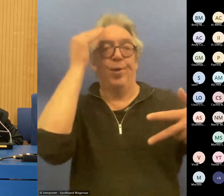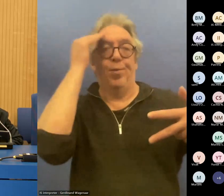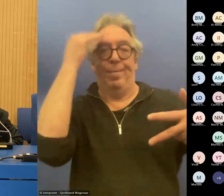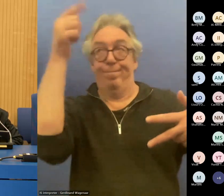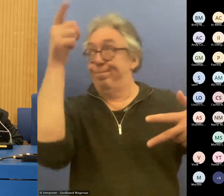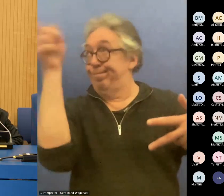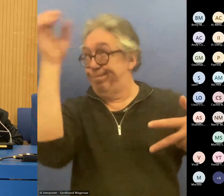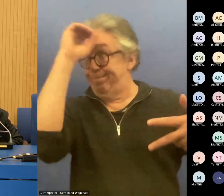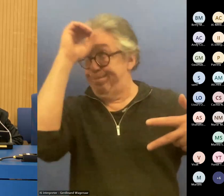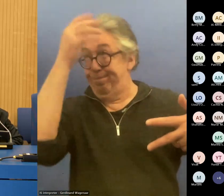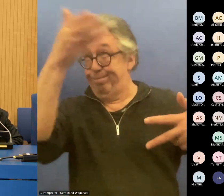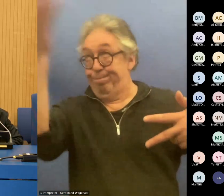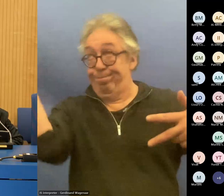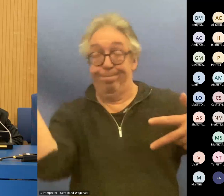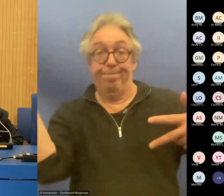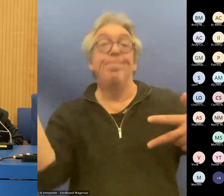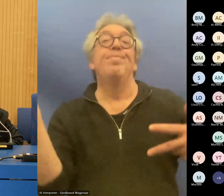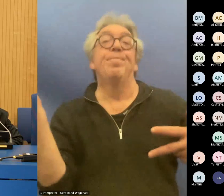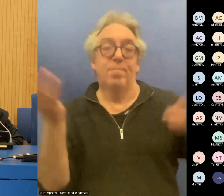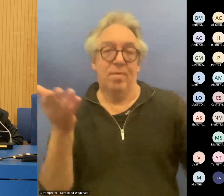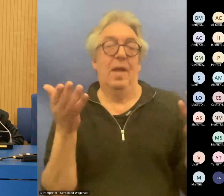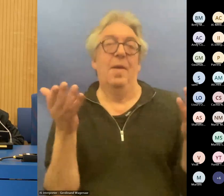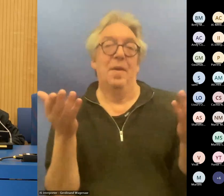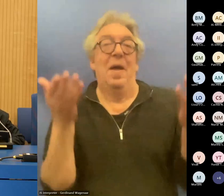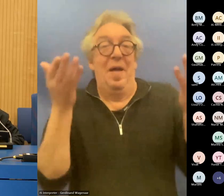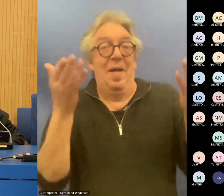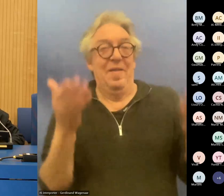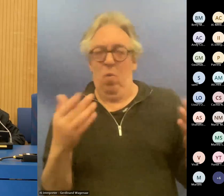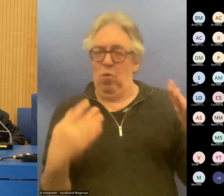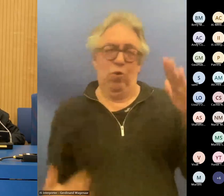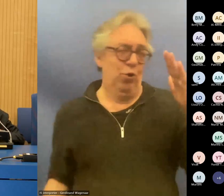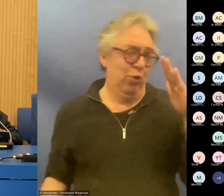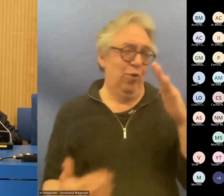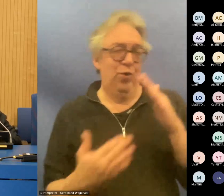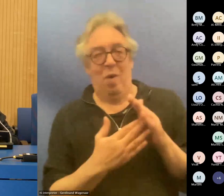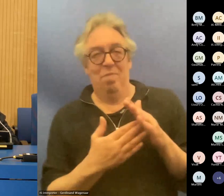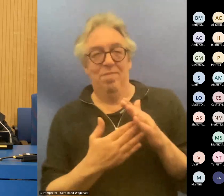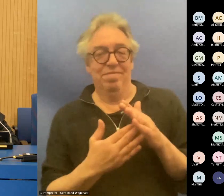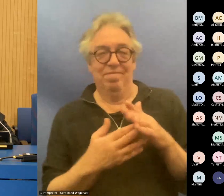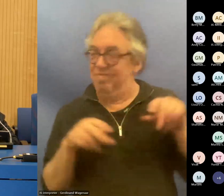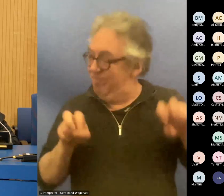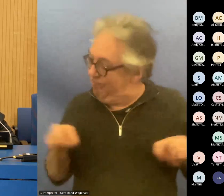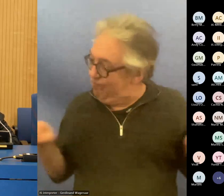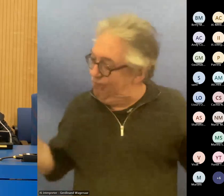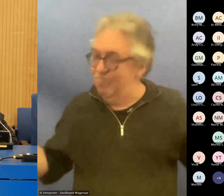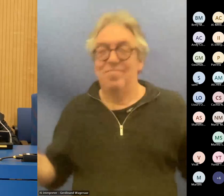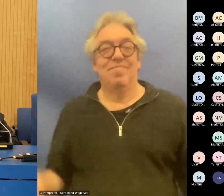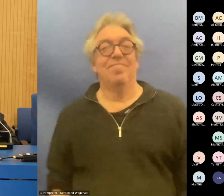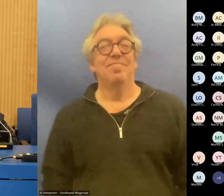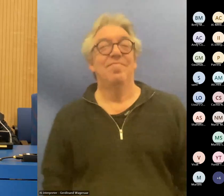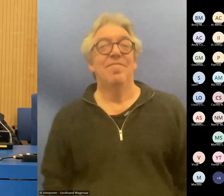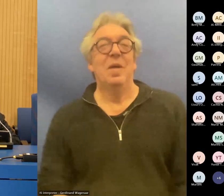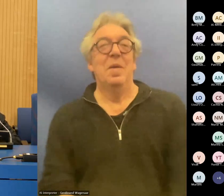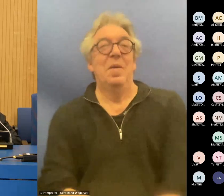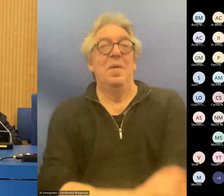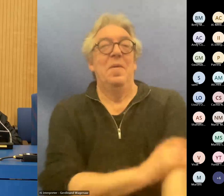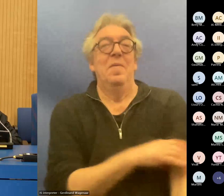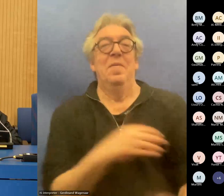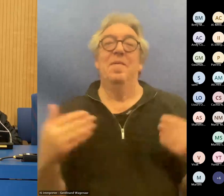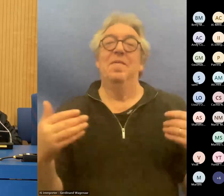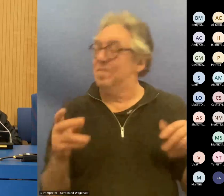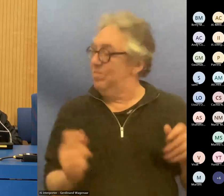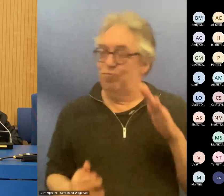we're going to hear and learn from the best of the best today. So I'm going to introduce them, just give them an opportunity to say